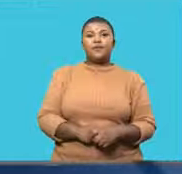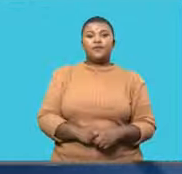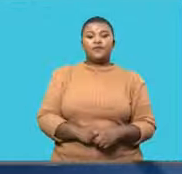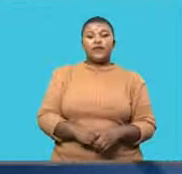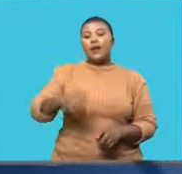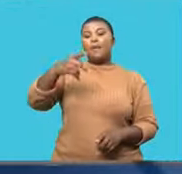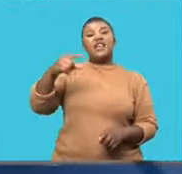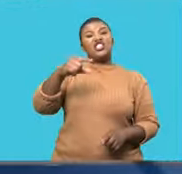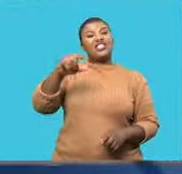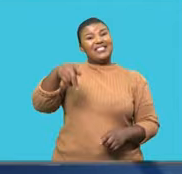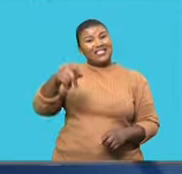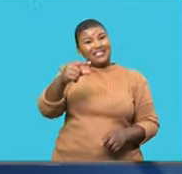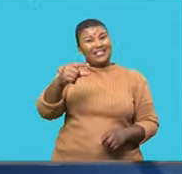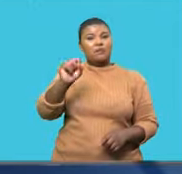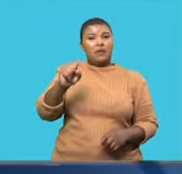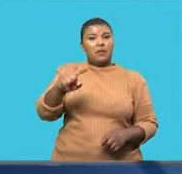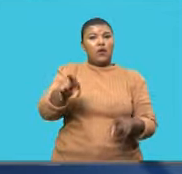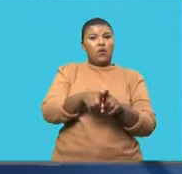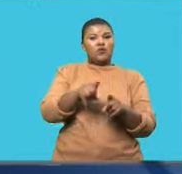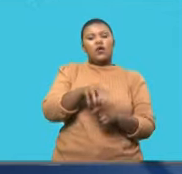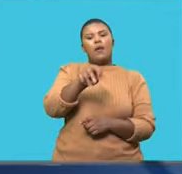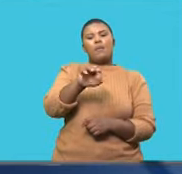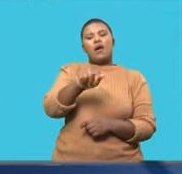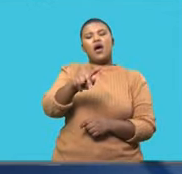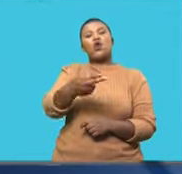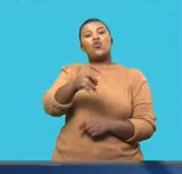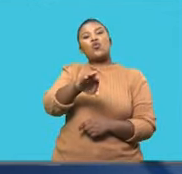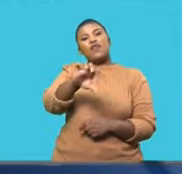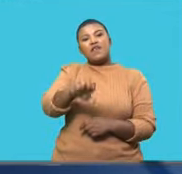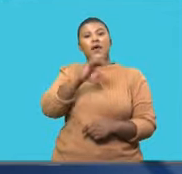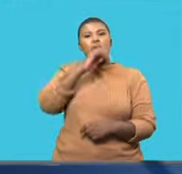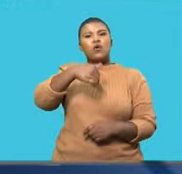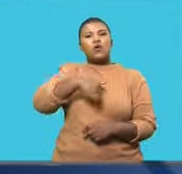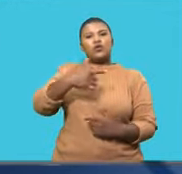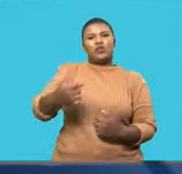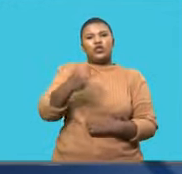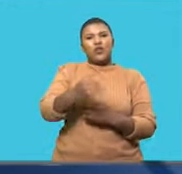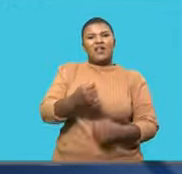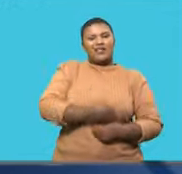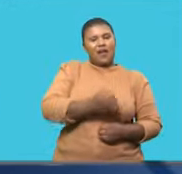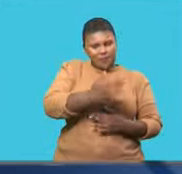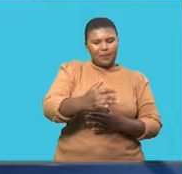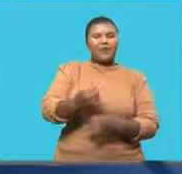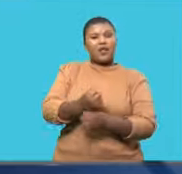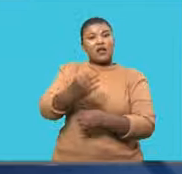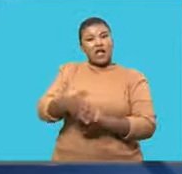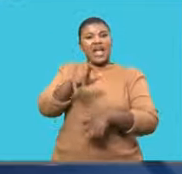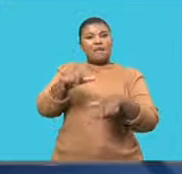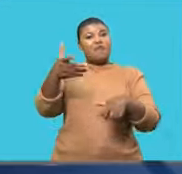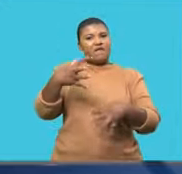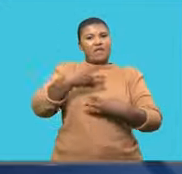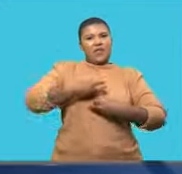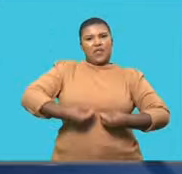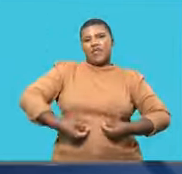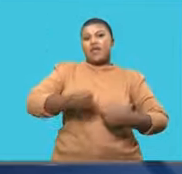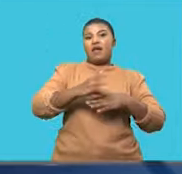PGG, as well as Ladies of Hope and Bakufe, has an annual walk for all patients that survived cancer